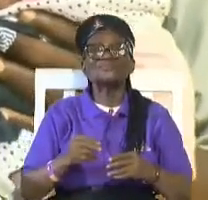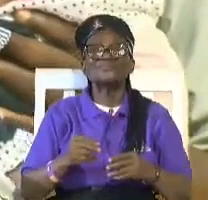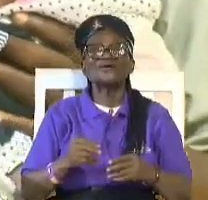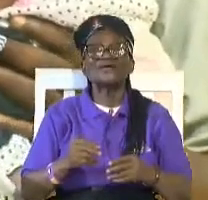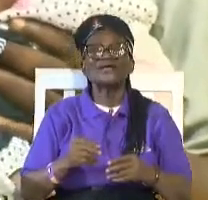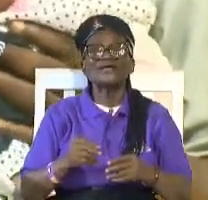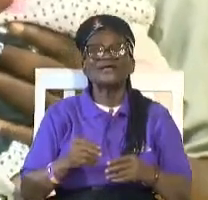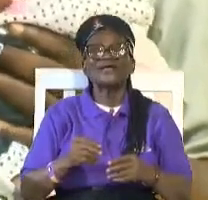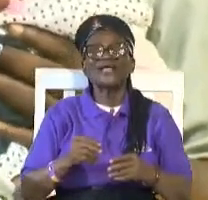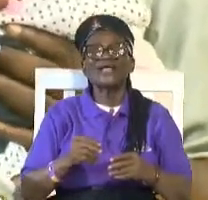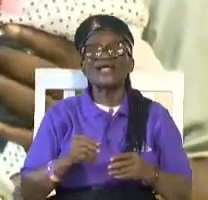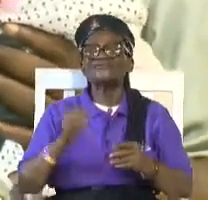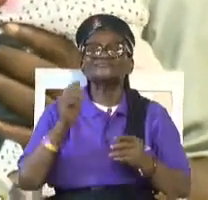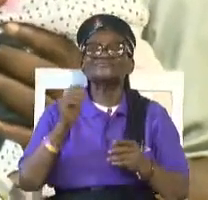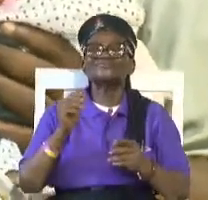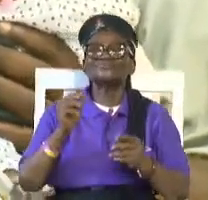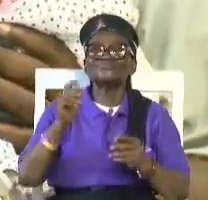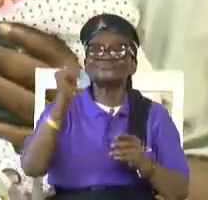Erioluwa.